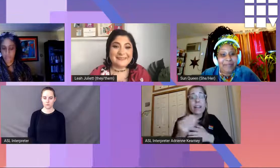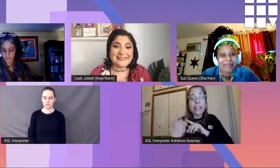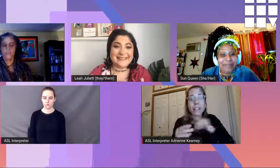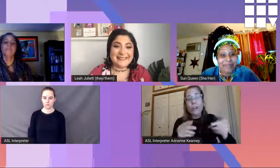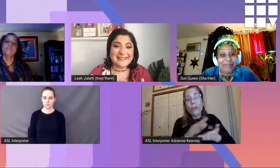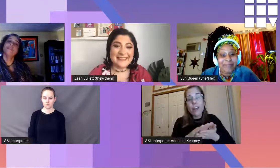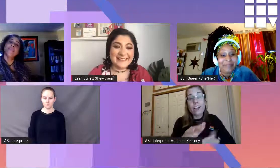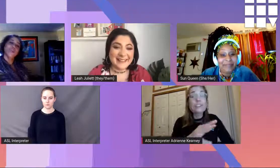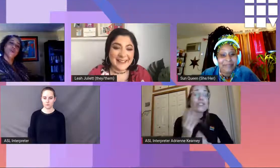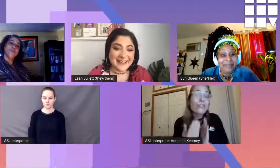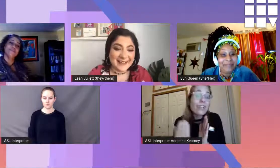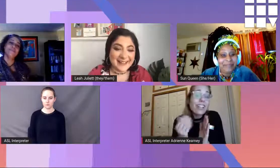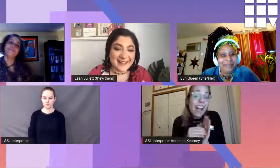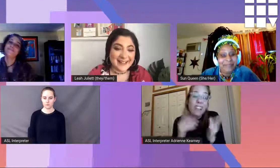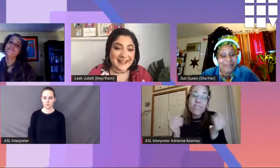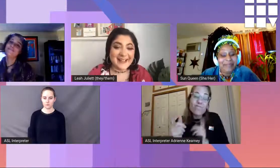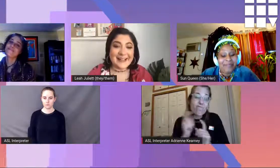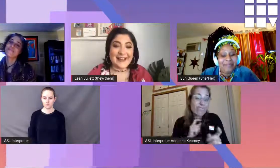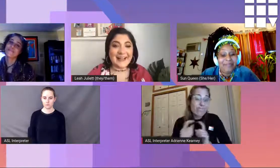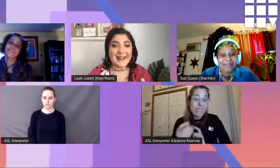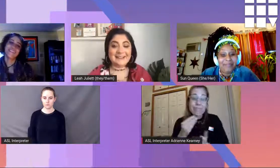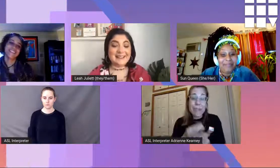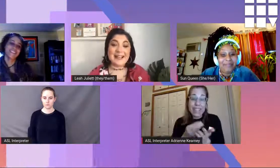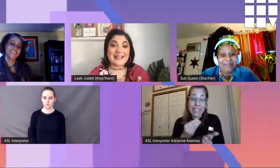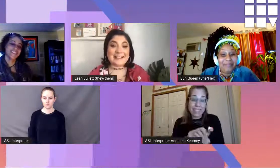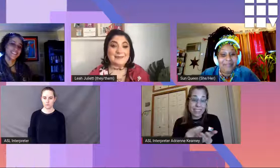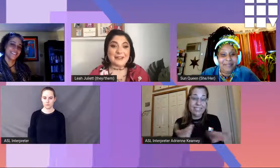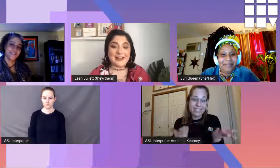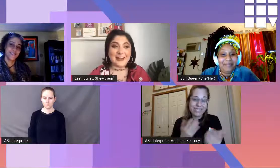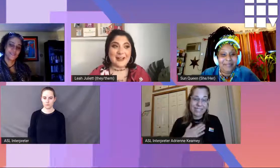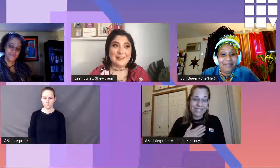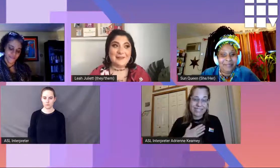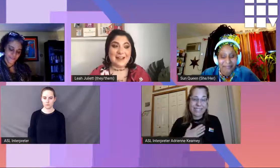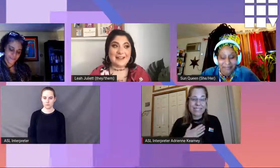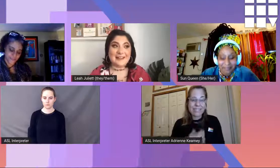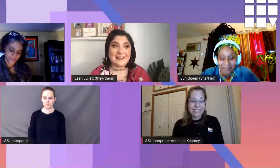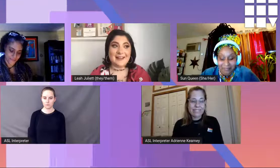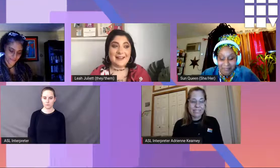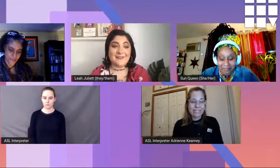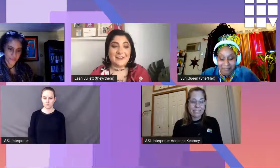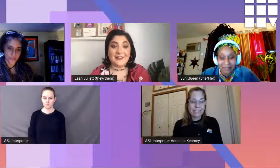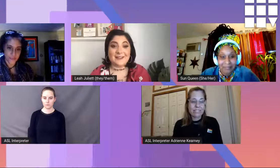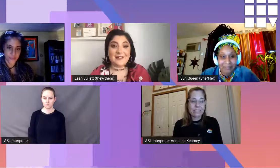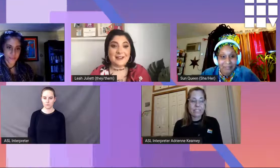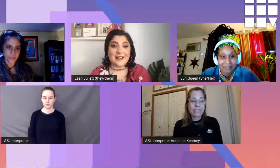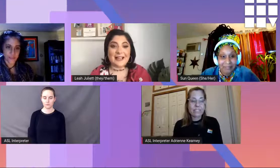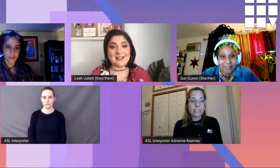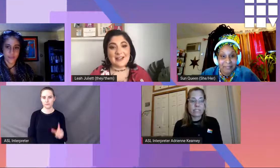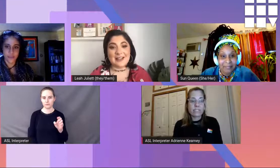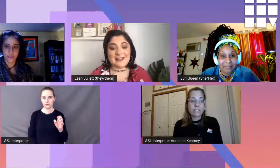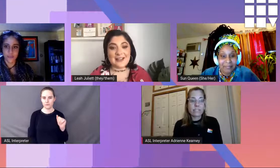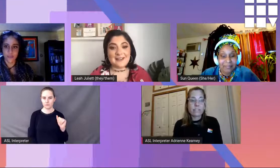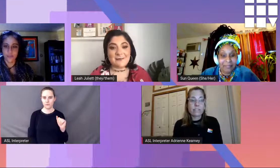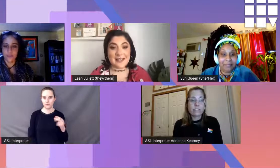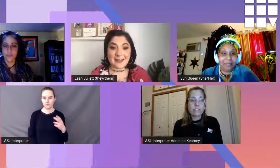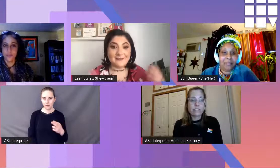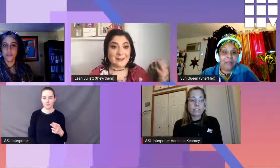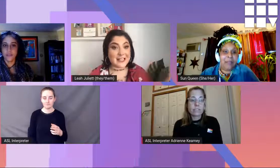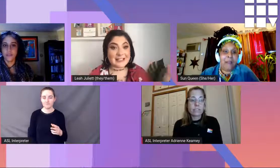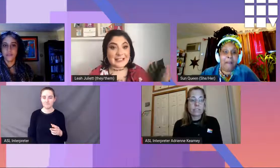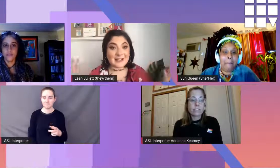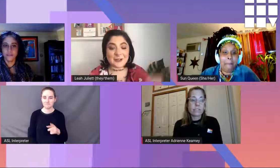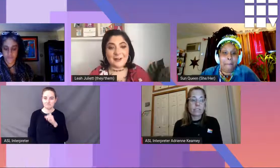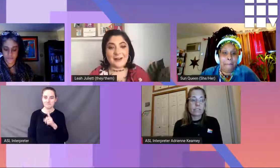Thank you. Yeah, similar. You can if you're so inclined, you can send